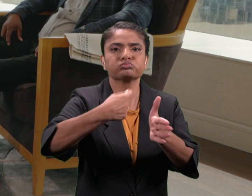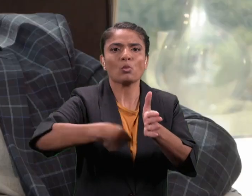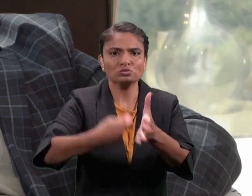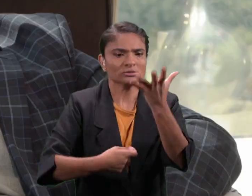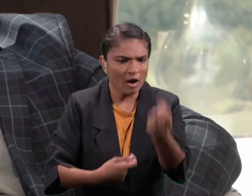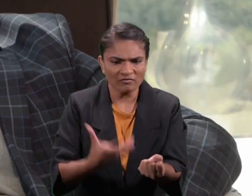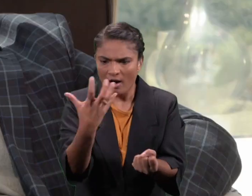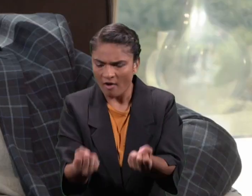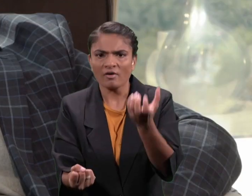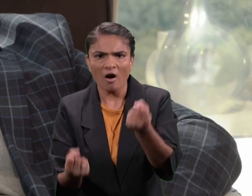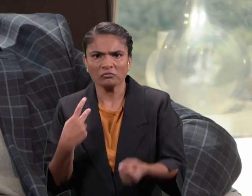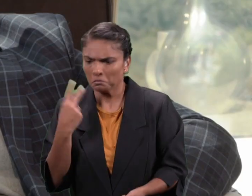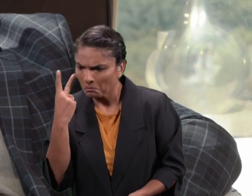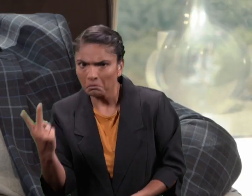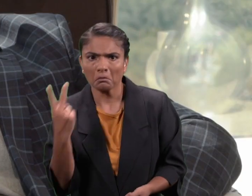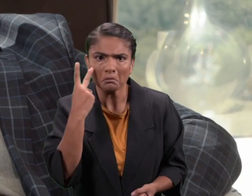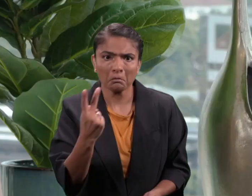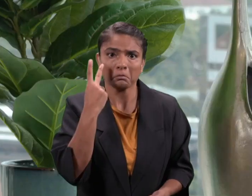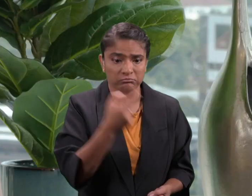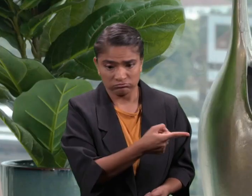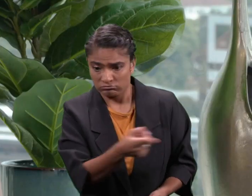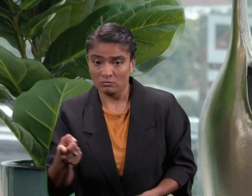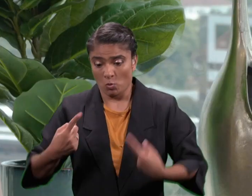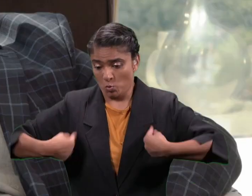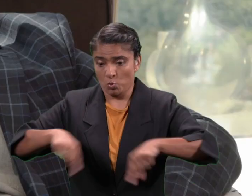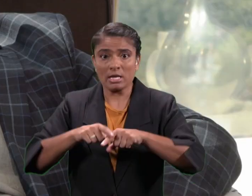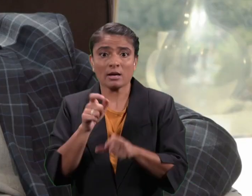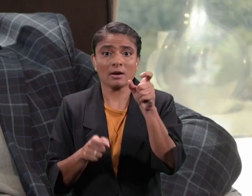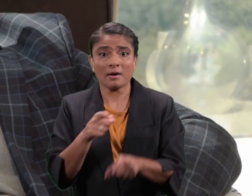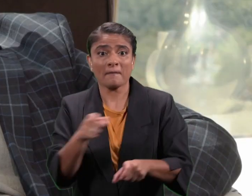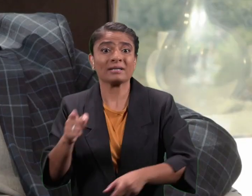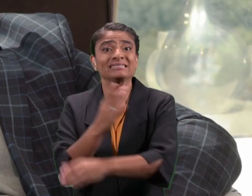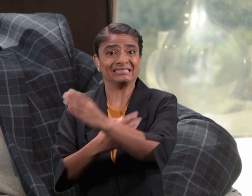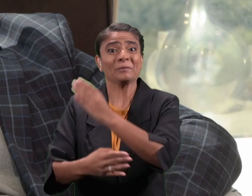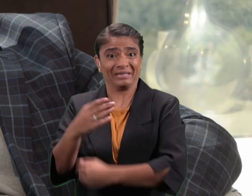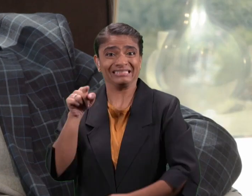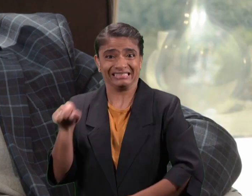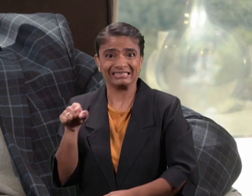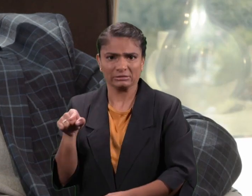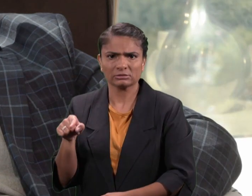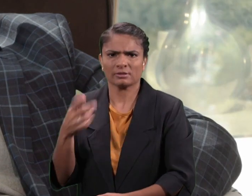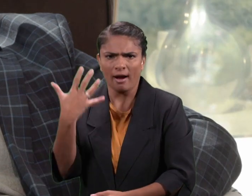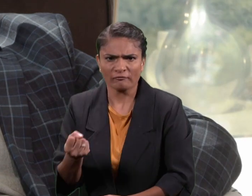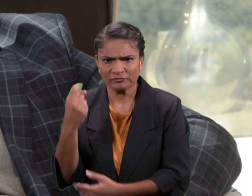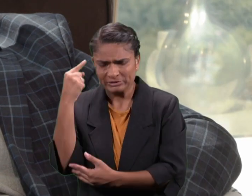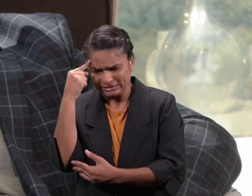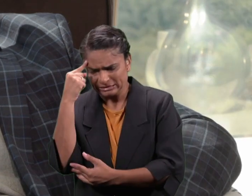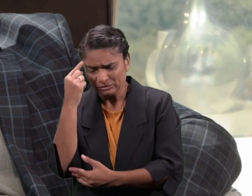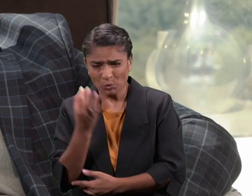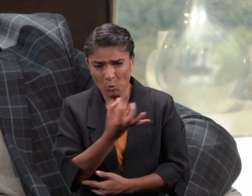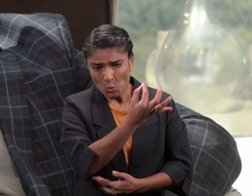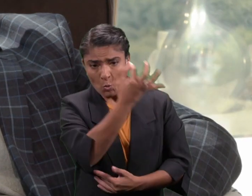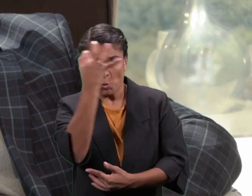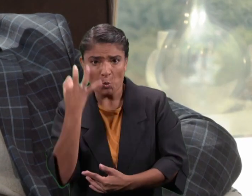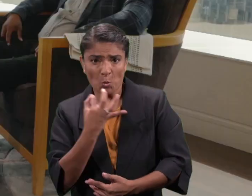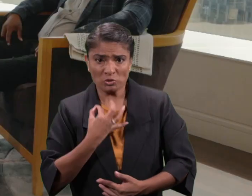projects and that we have experienced. I think we as persons with disabilities, we've got some serious